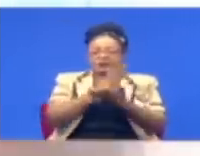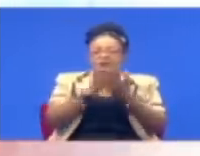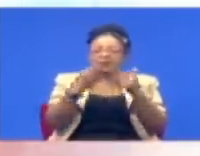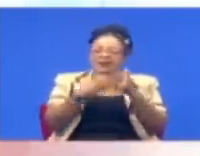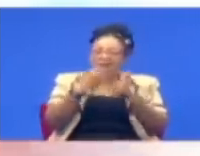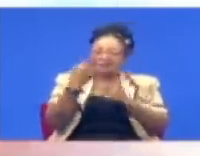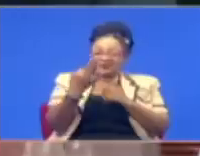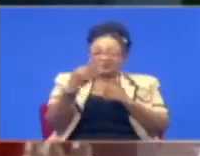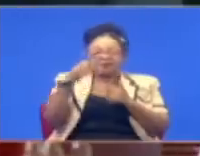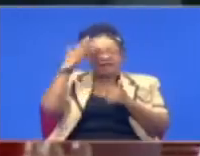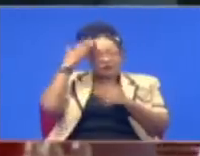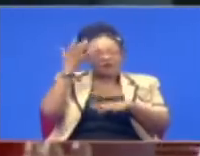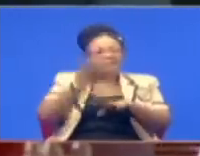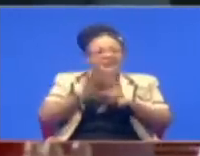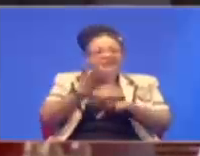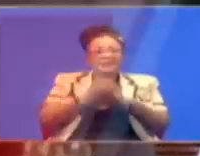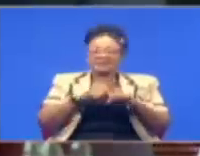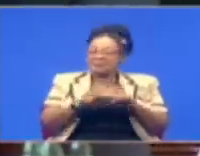the liberty to answer.